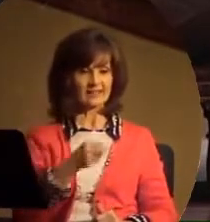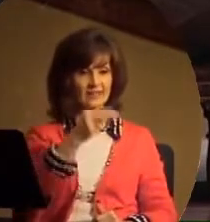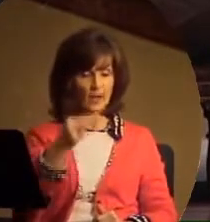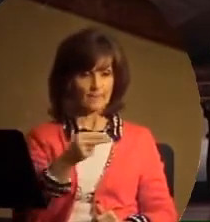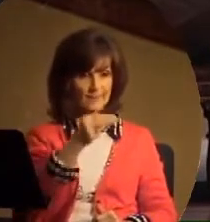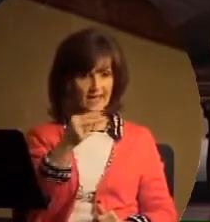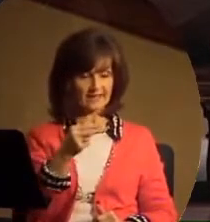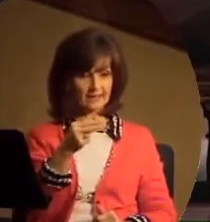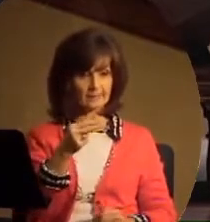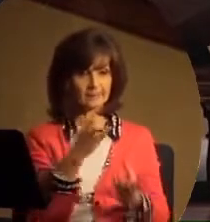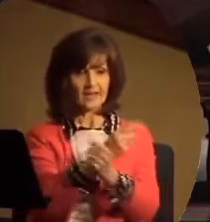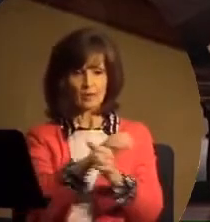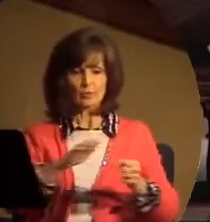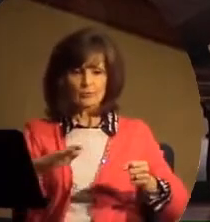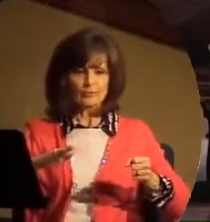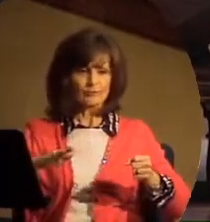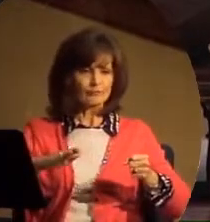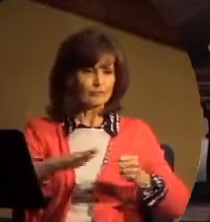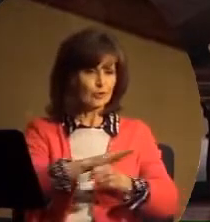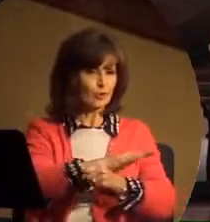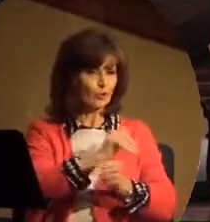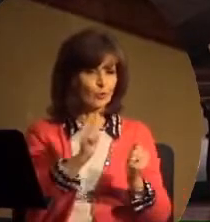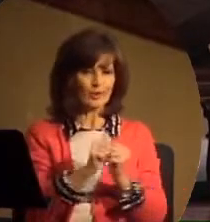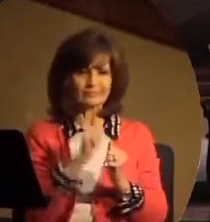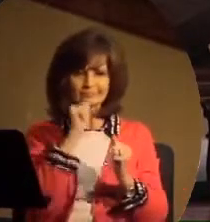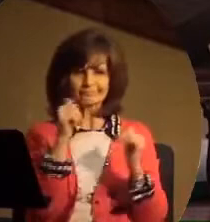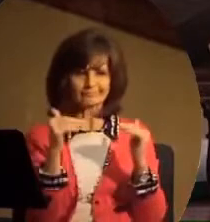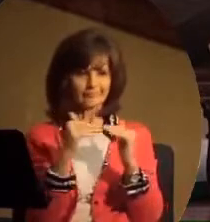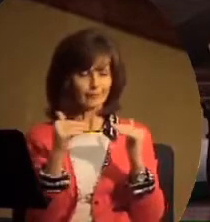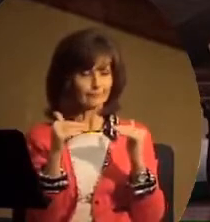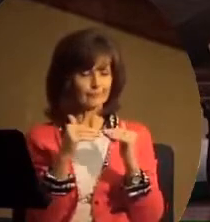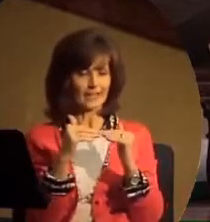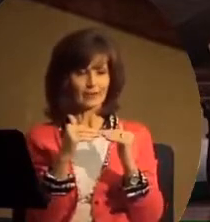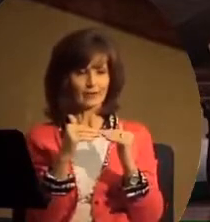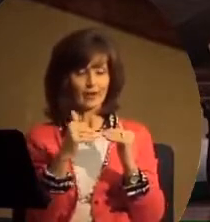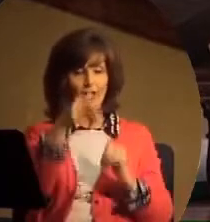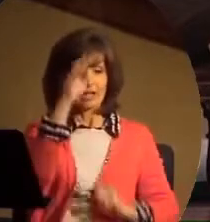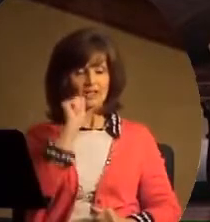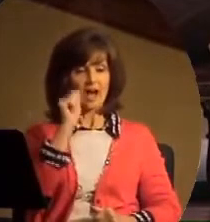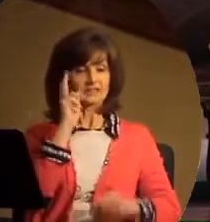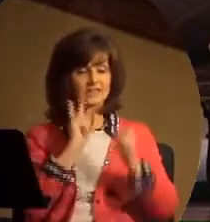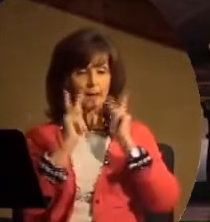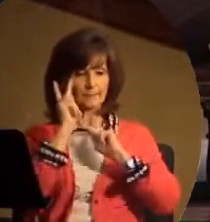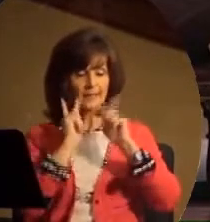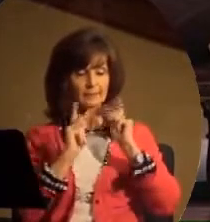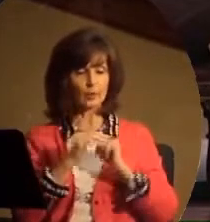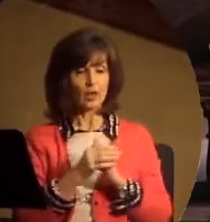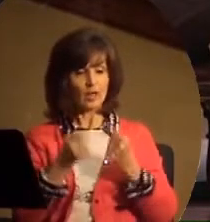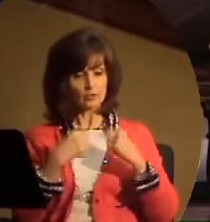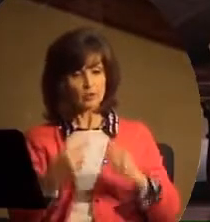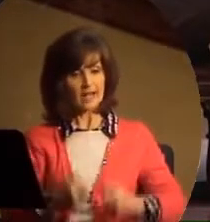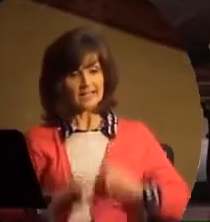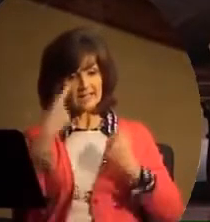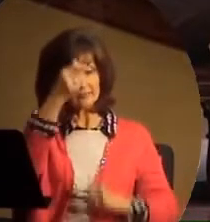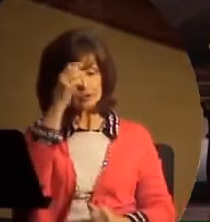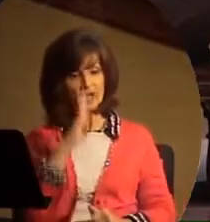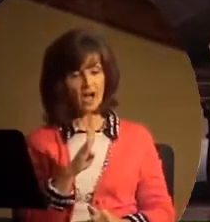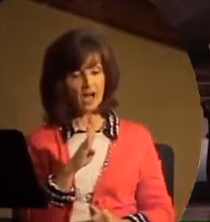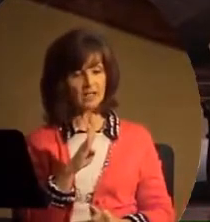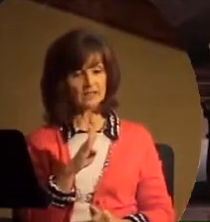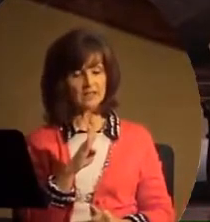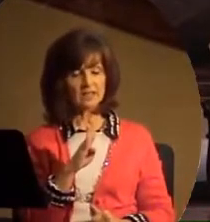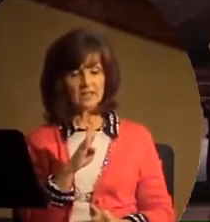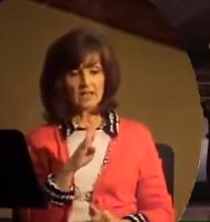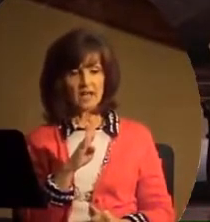Habakkuk, man, the land was filled with injustice. I mean, God's people, the people that were trying to live for God, were being treated